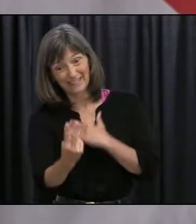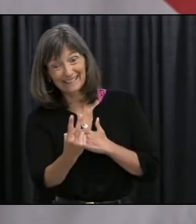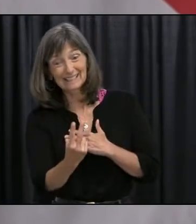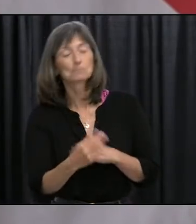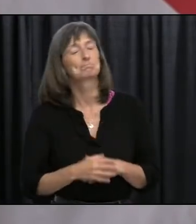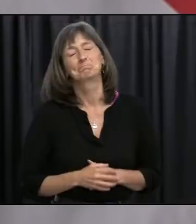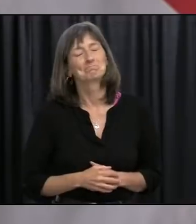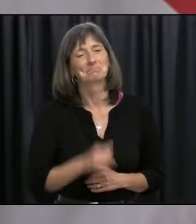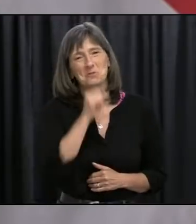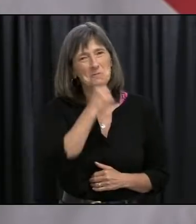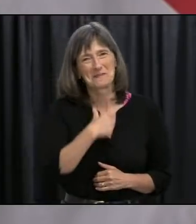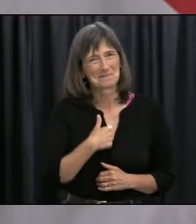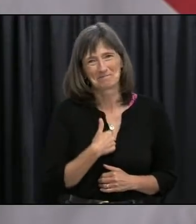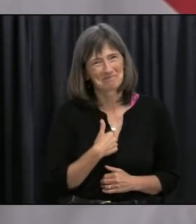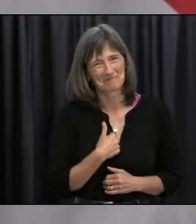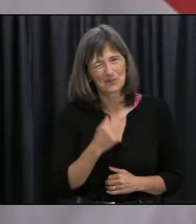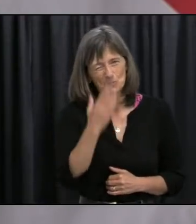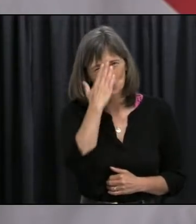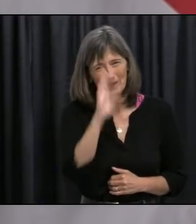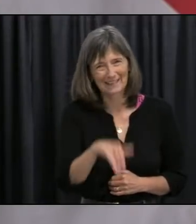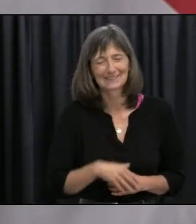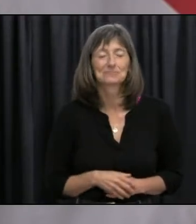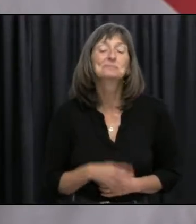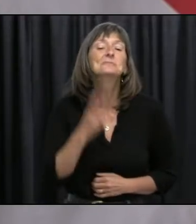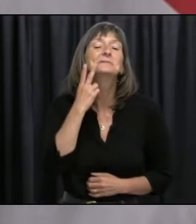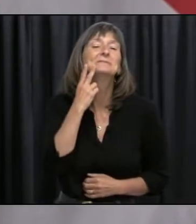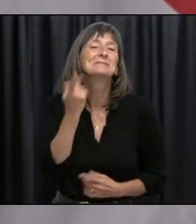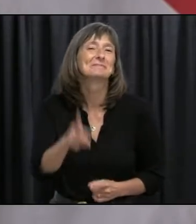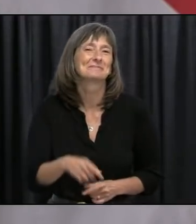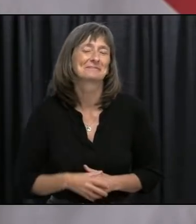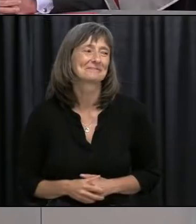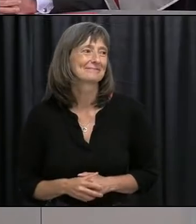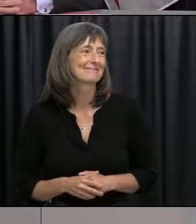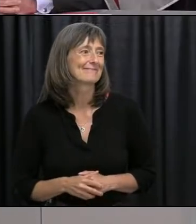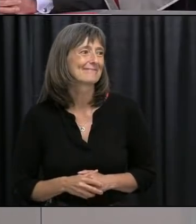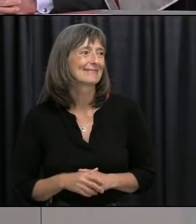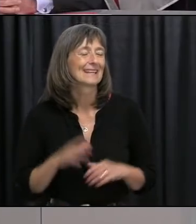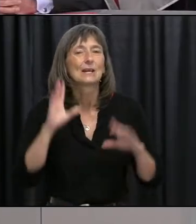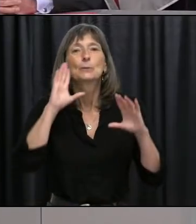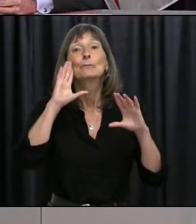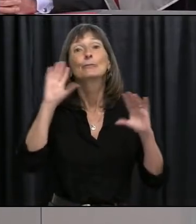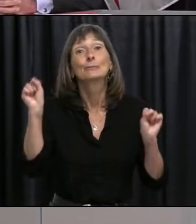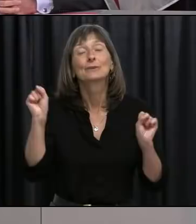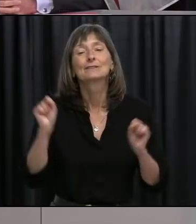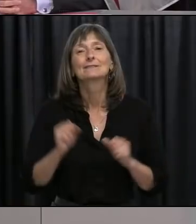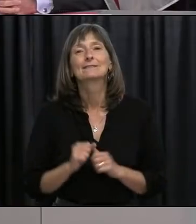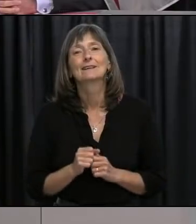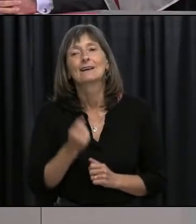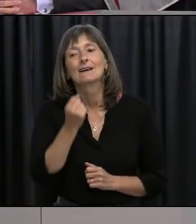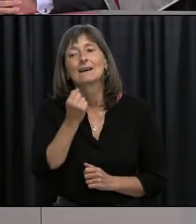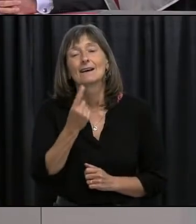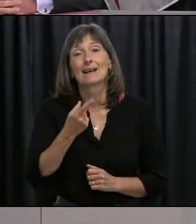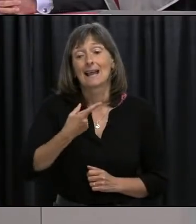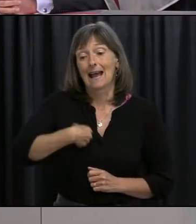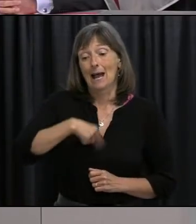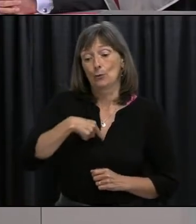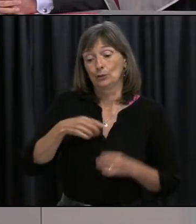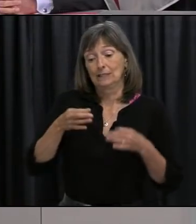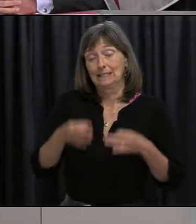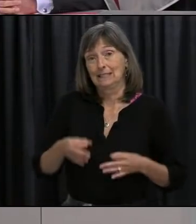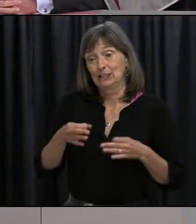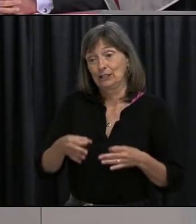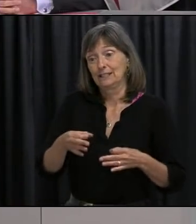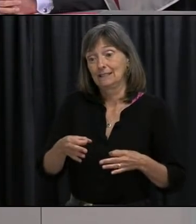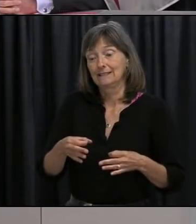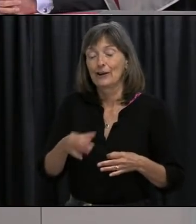predictions. So we're going to see what happens. I just want to reassure everyone that these decisions are not taken lightly